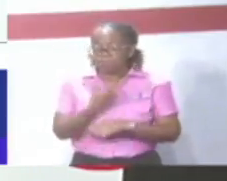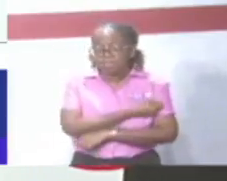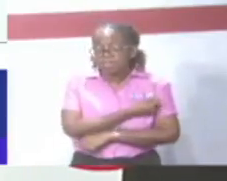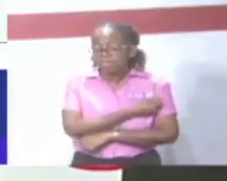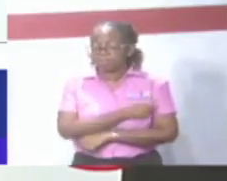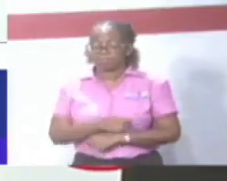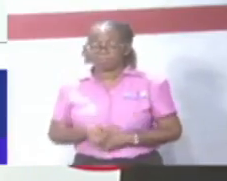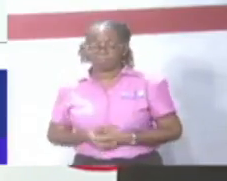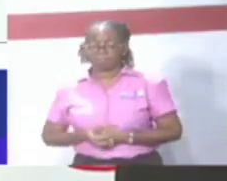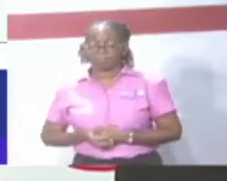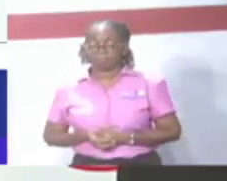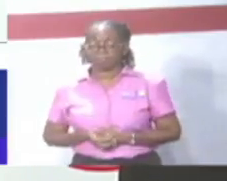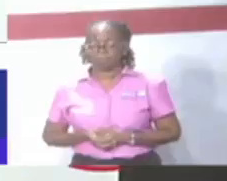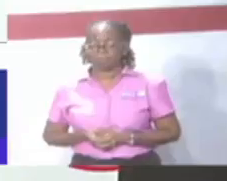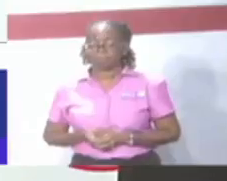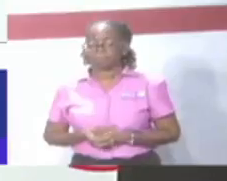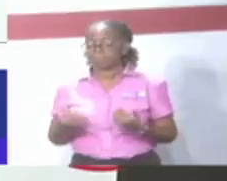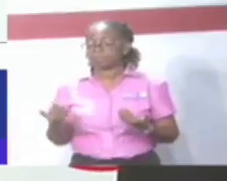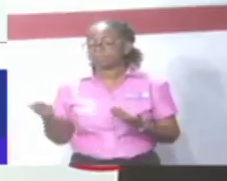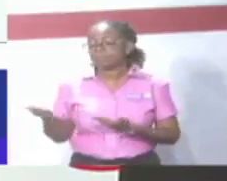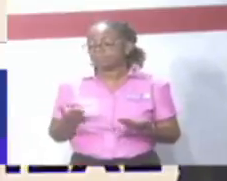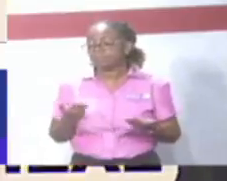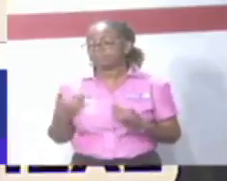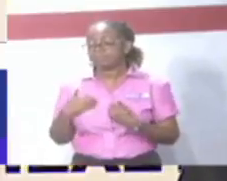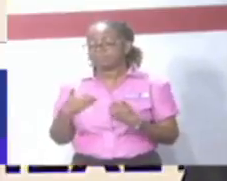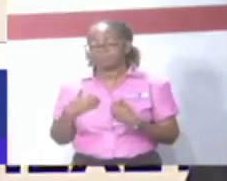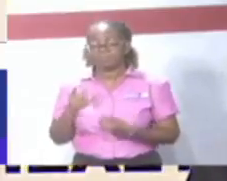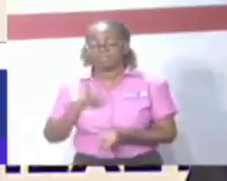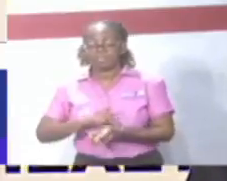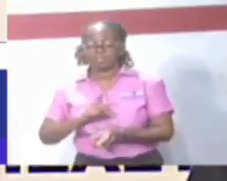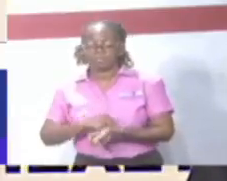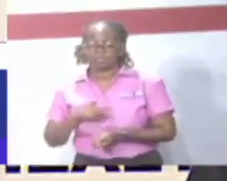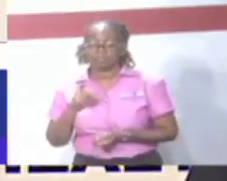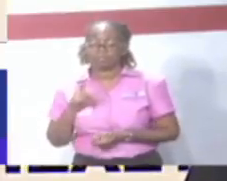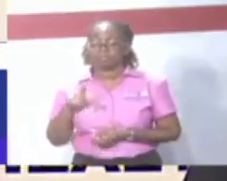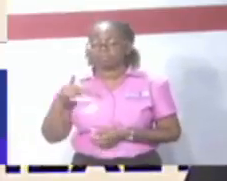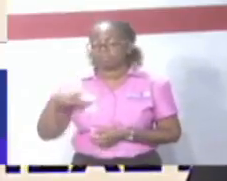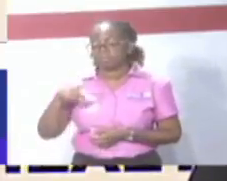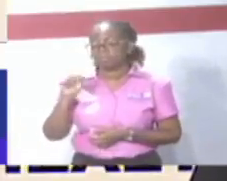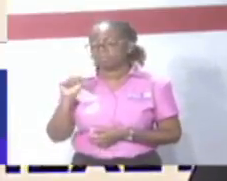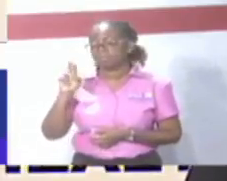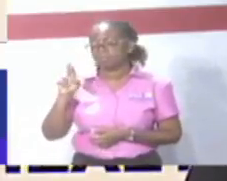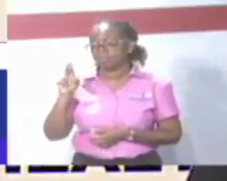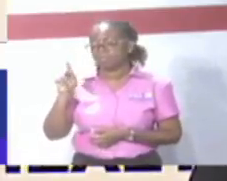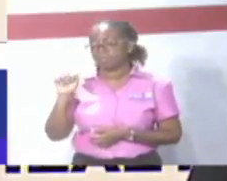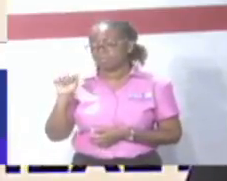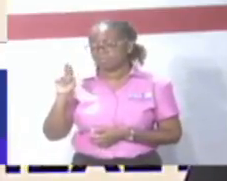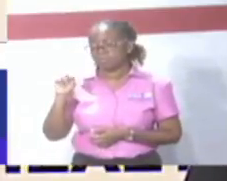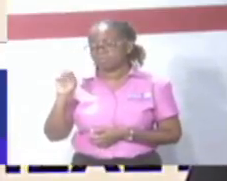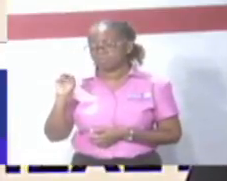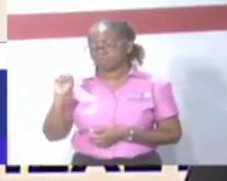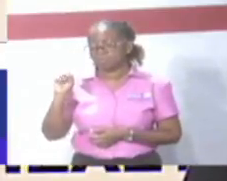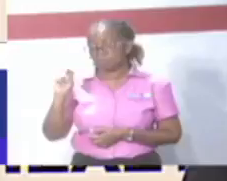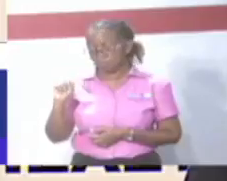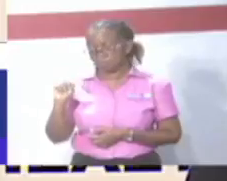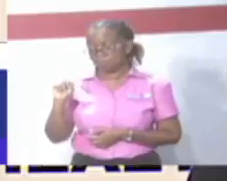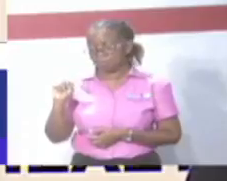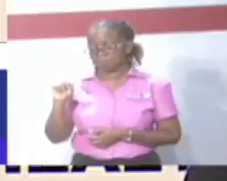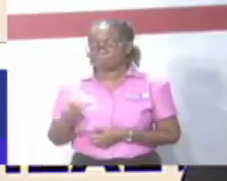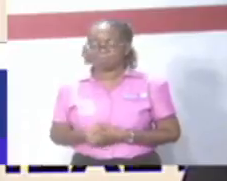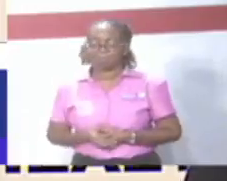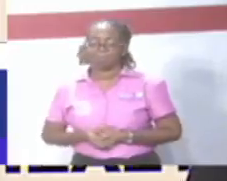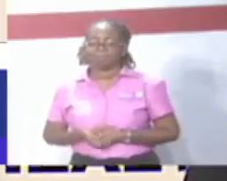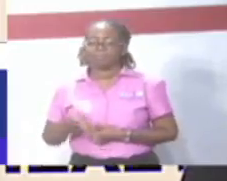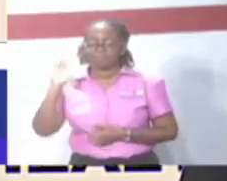Anthony Parkinson. Welcome. Thank you. Thank you very much, Minister Al and